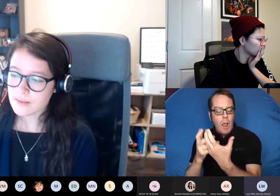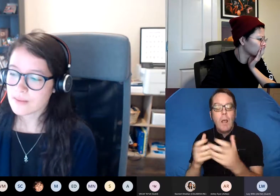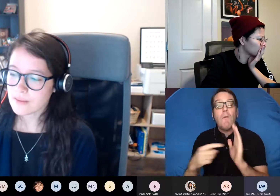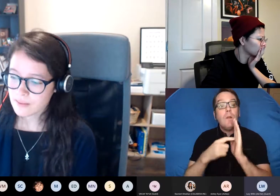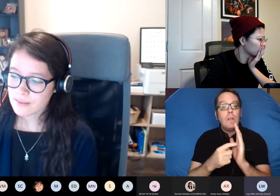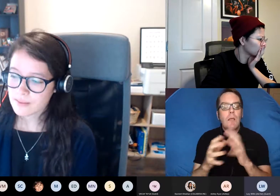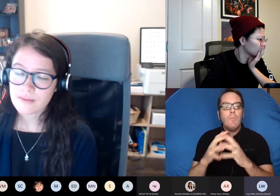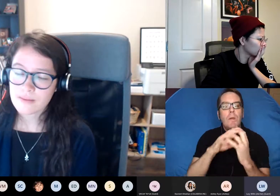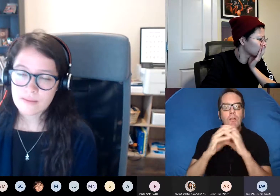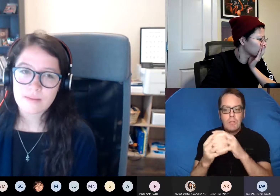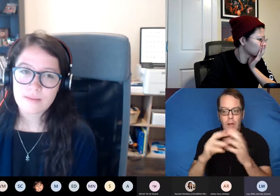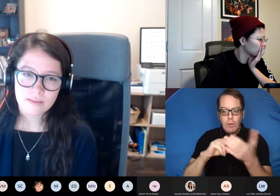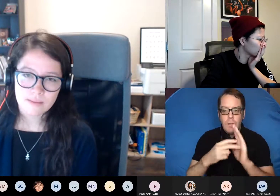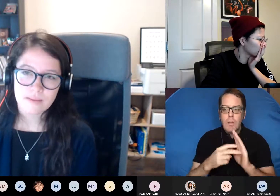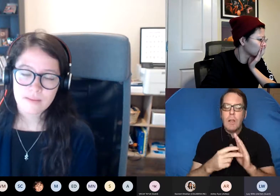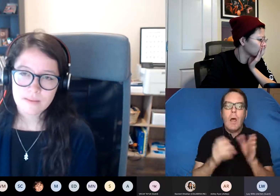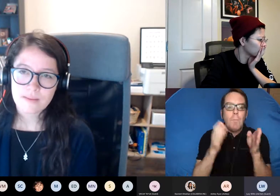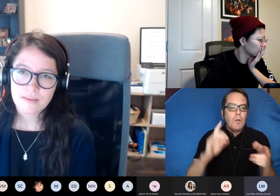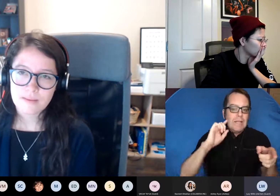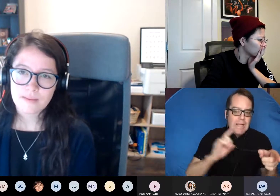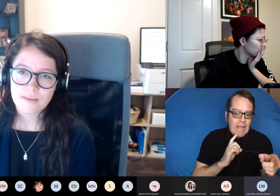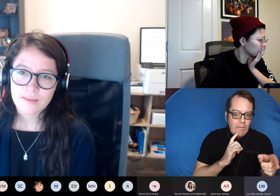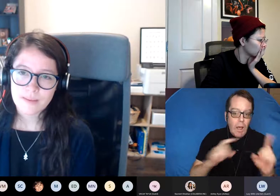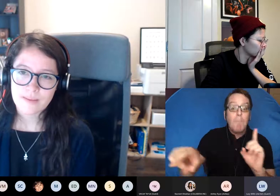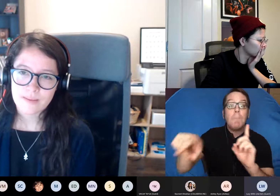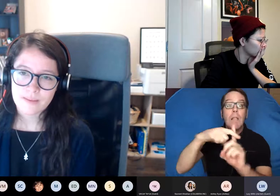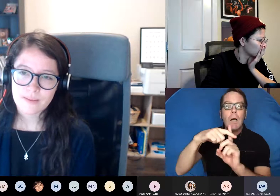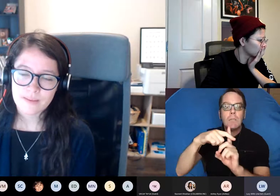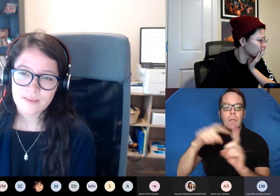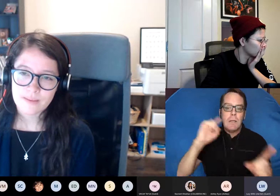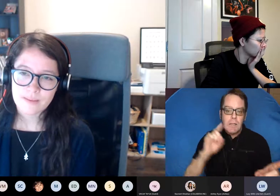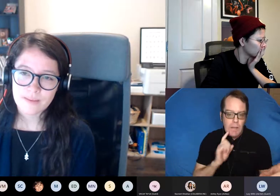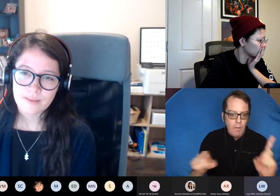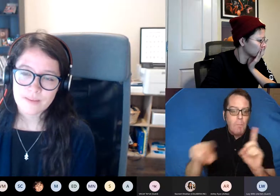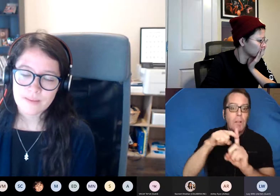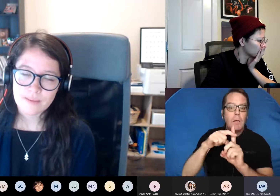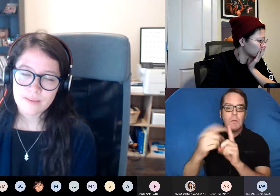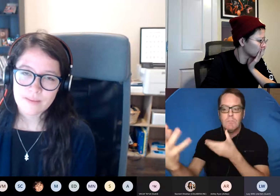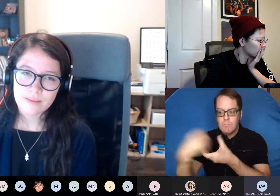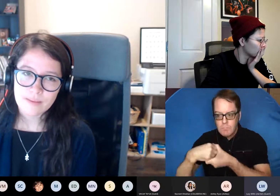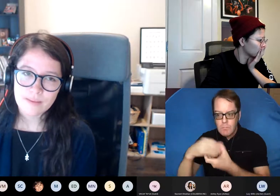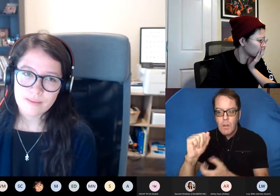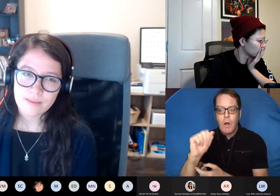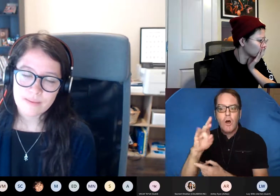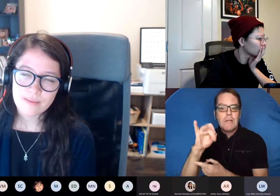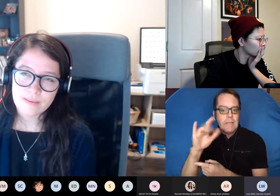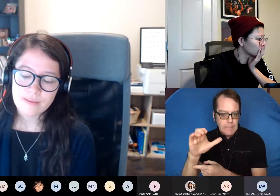challenges and preferences. And I'd be really interested to hear